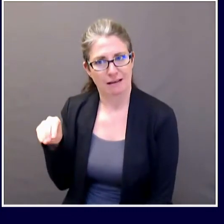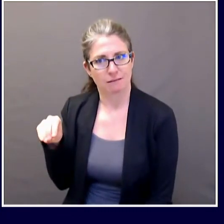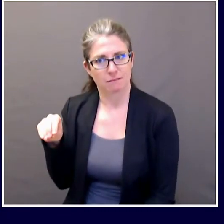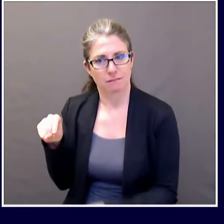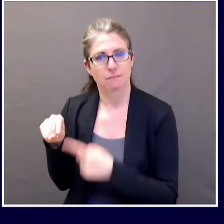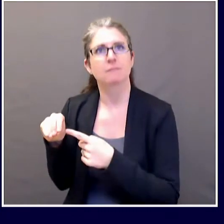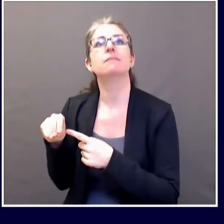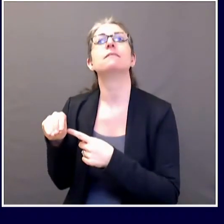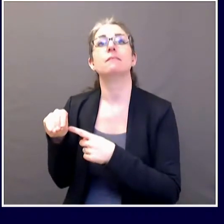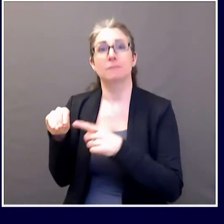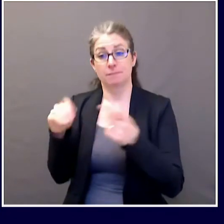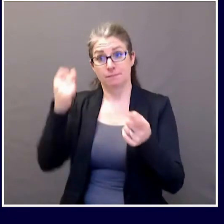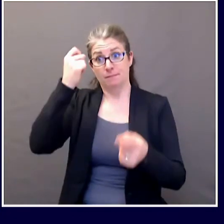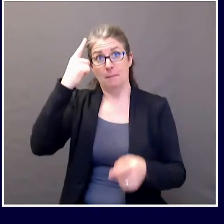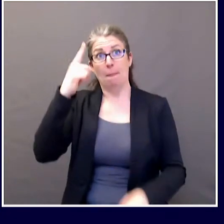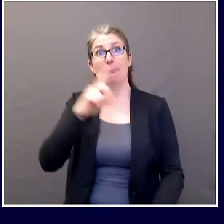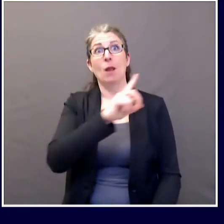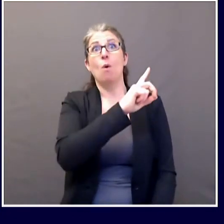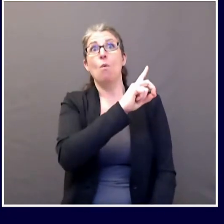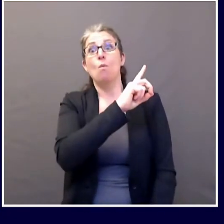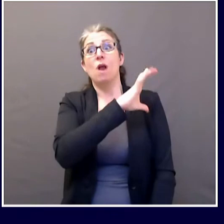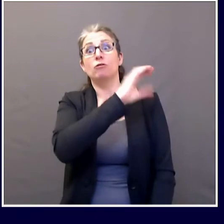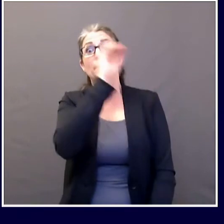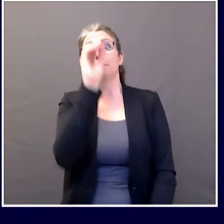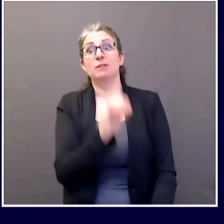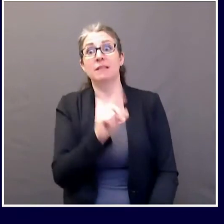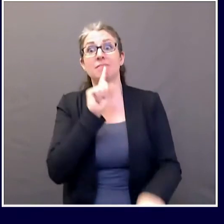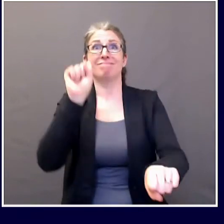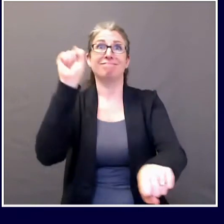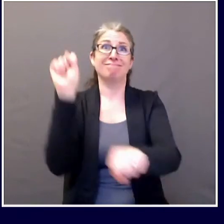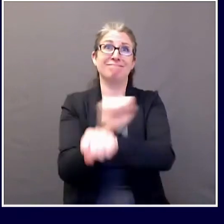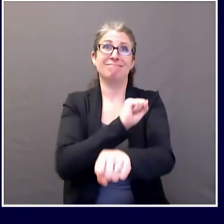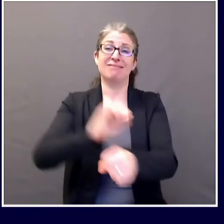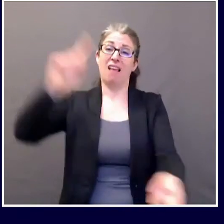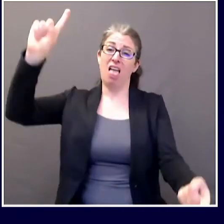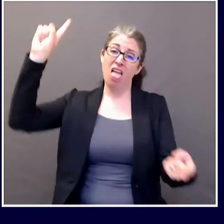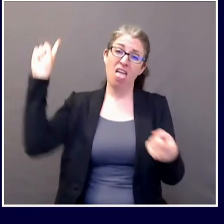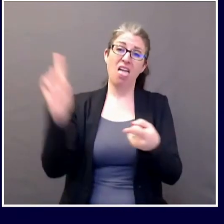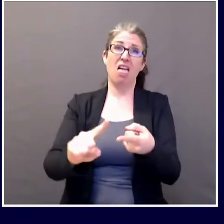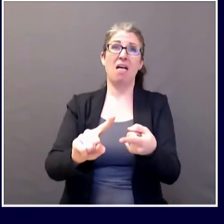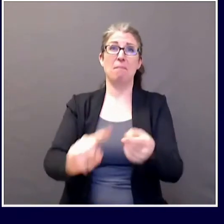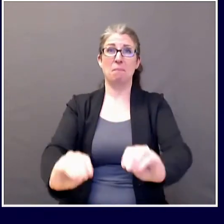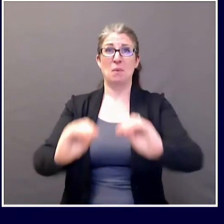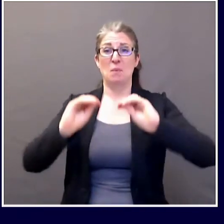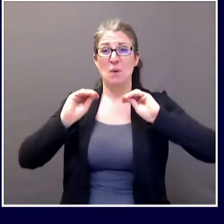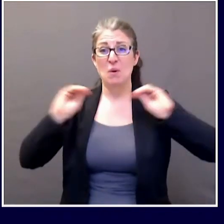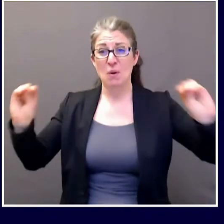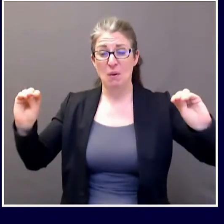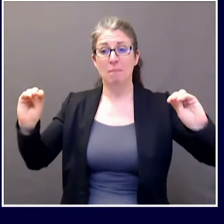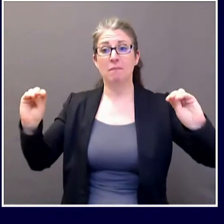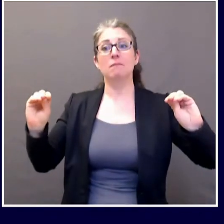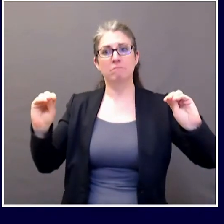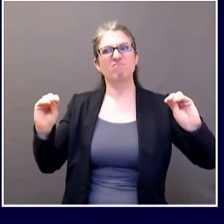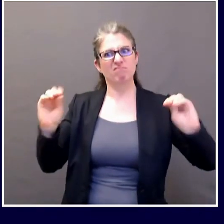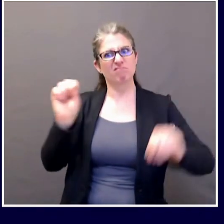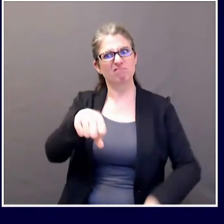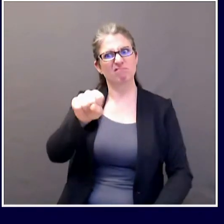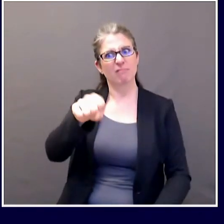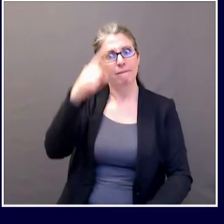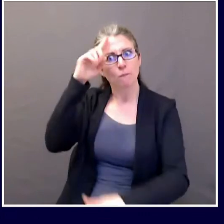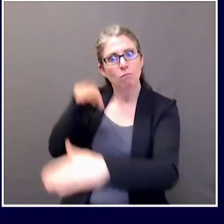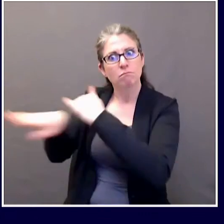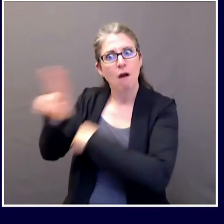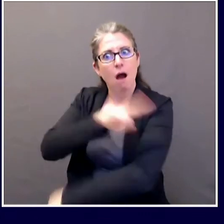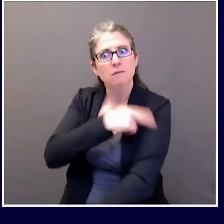100% reduction against both COVID-related hospitalizations as well as COVID-related